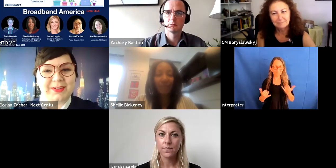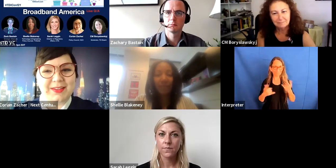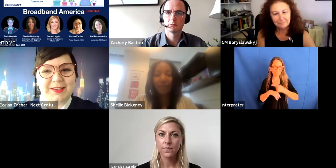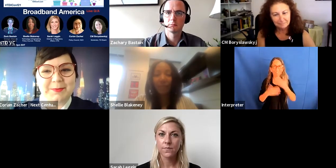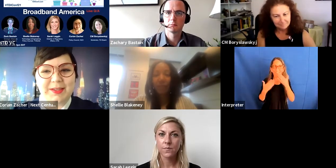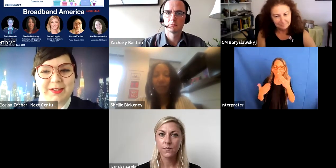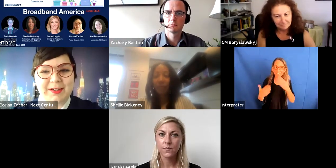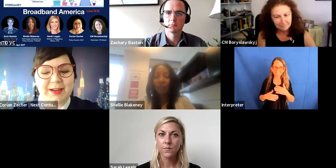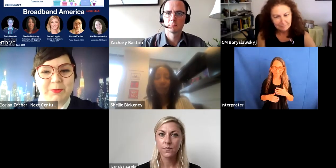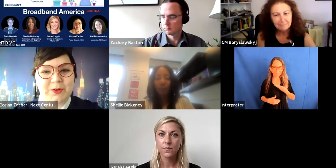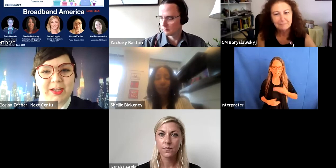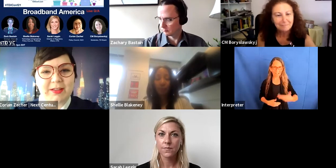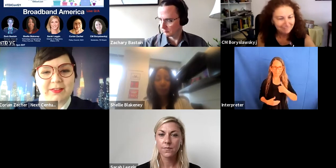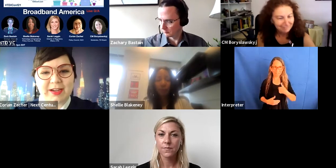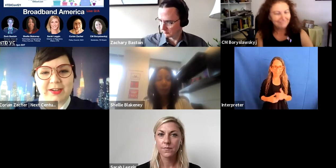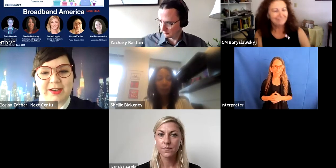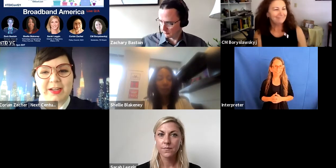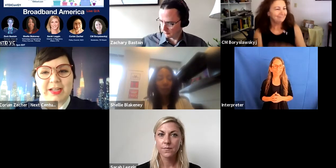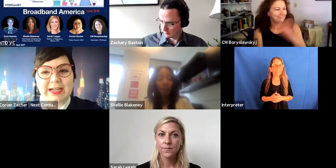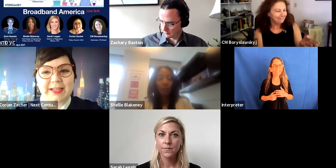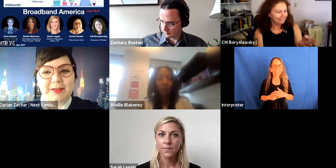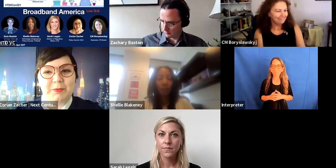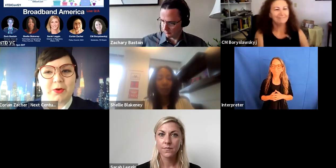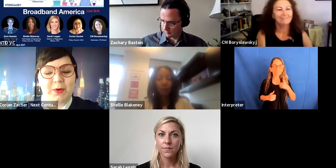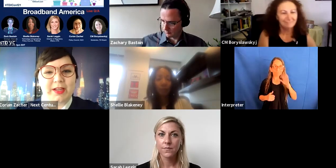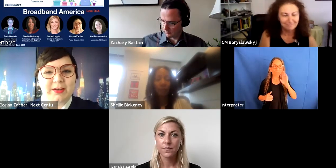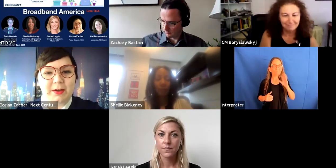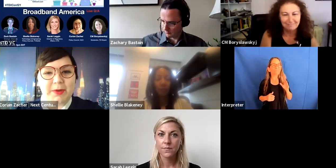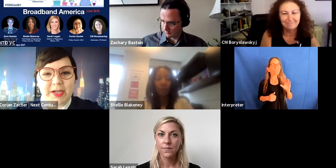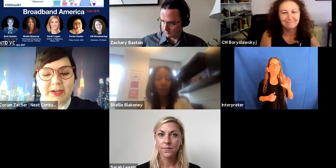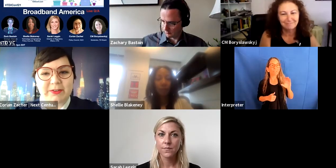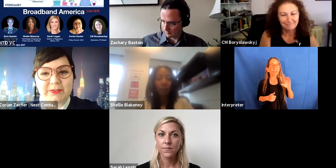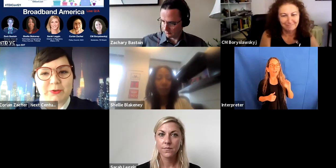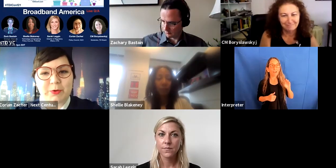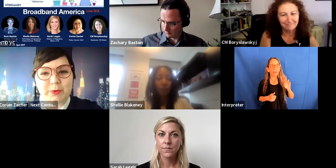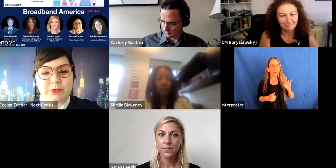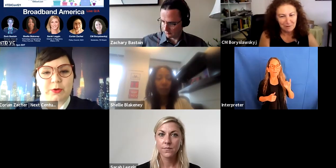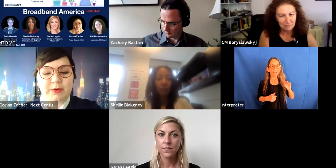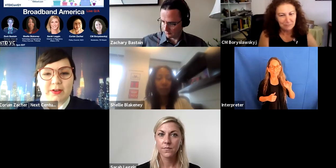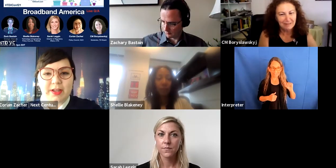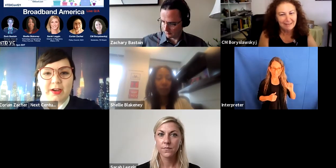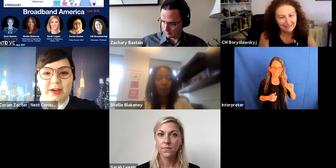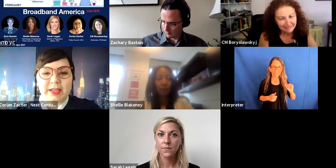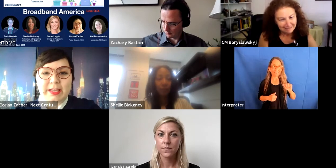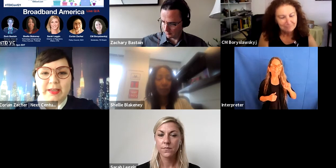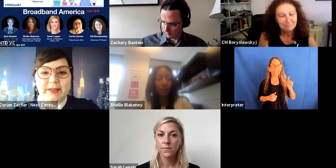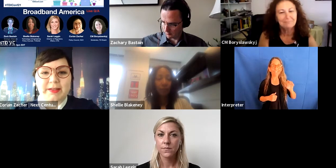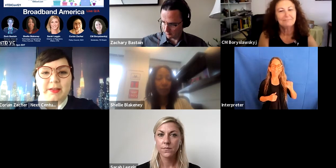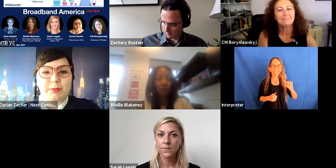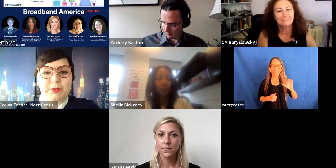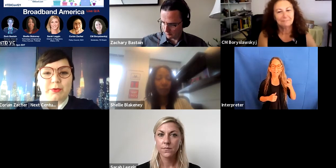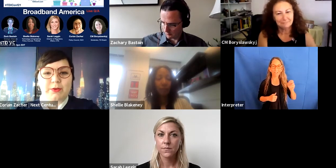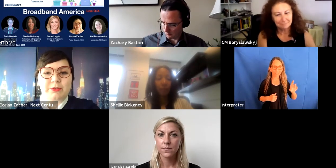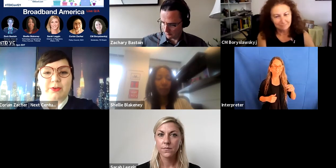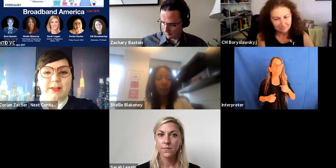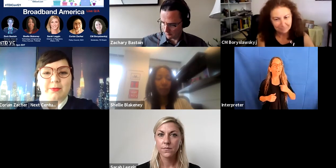Hello, I'm so excited to be here. I'm Corian Zachary. I am a white non-binary individual with short brown hair and